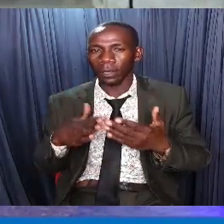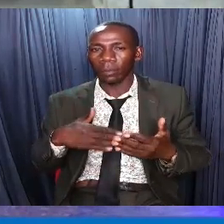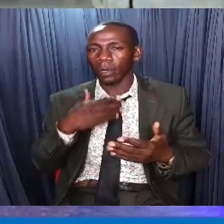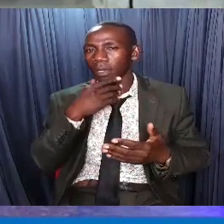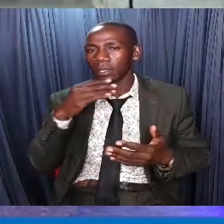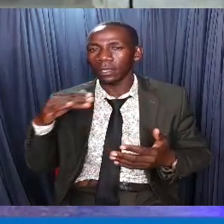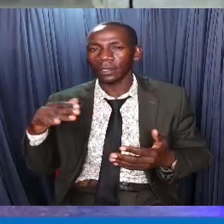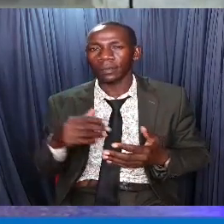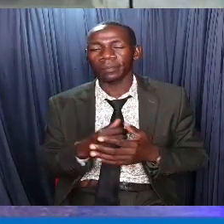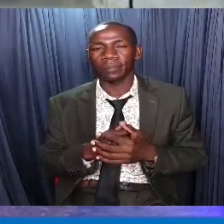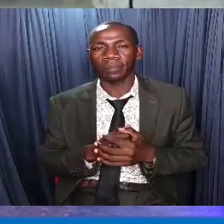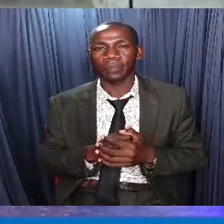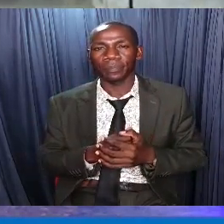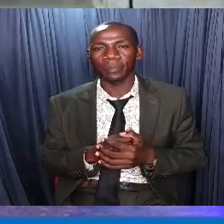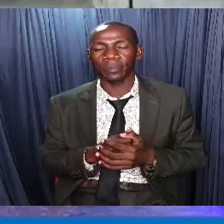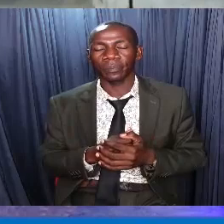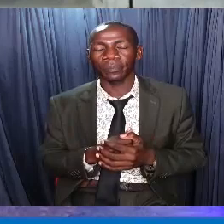you say thank you my son.